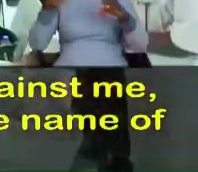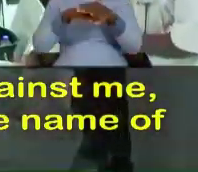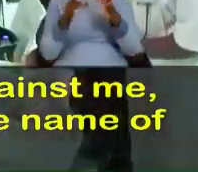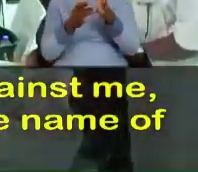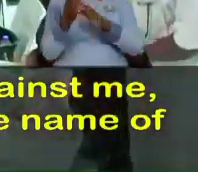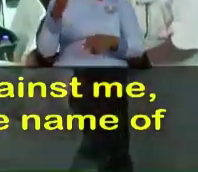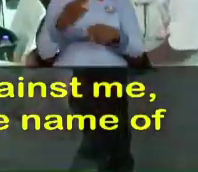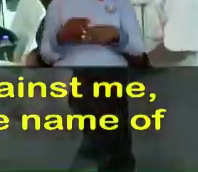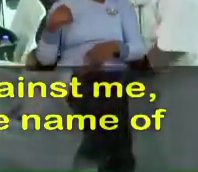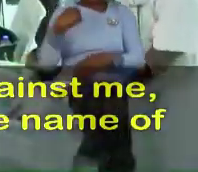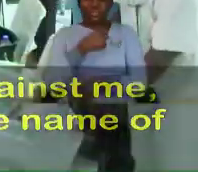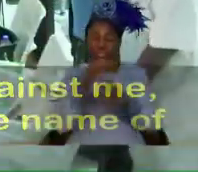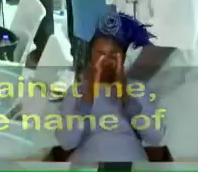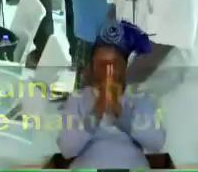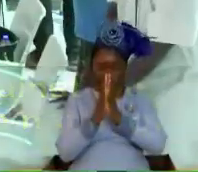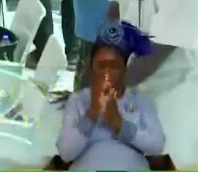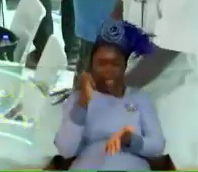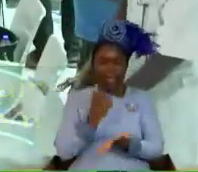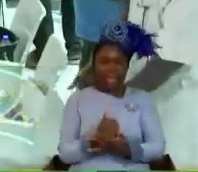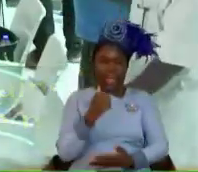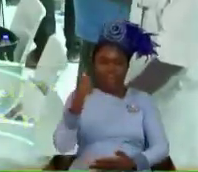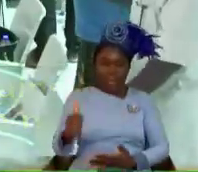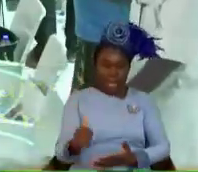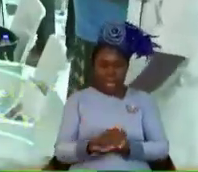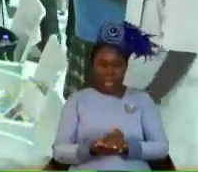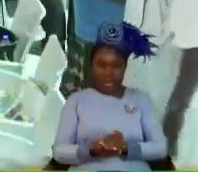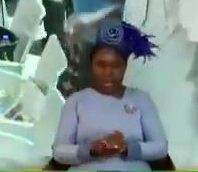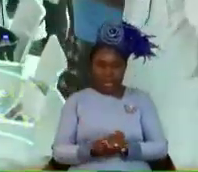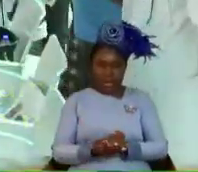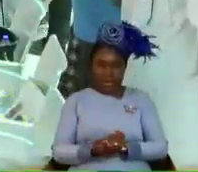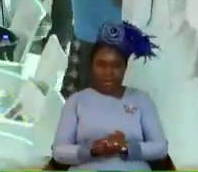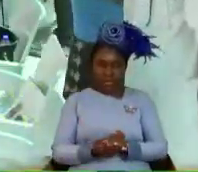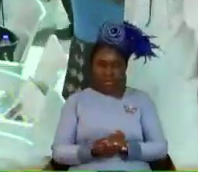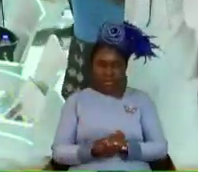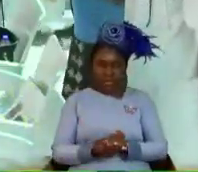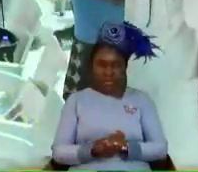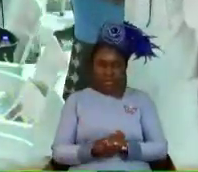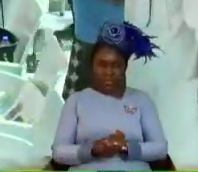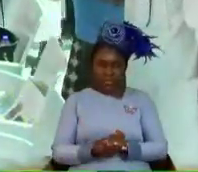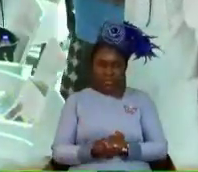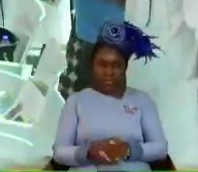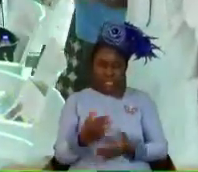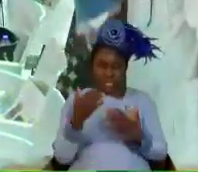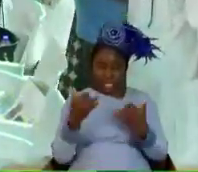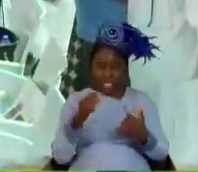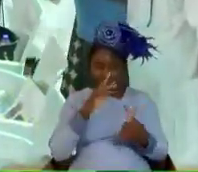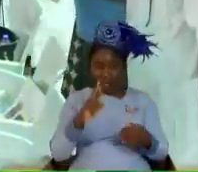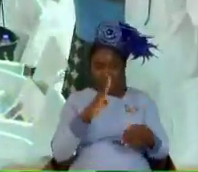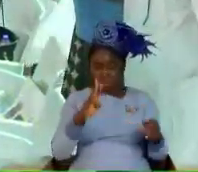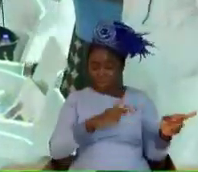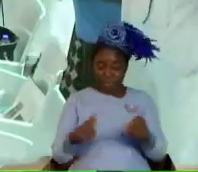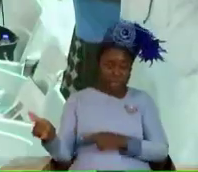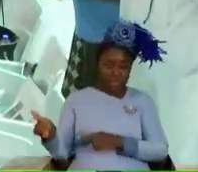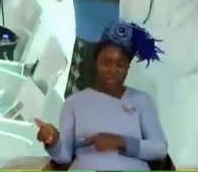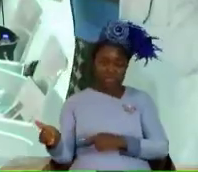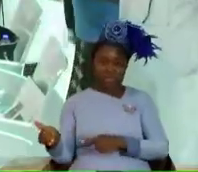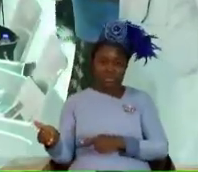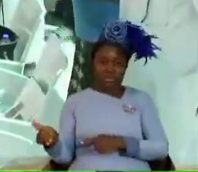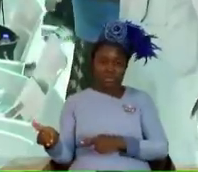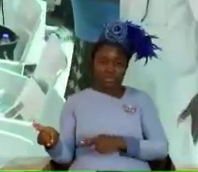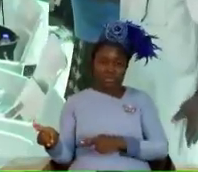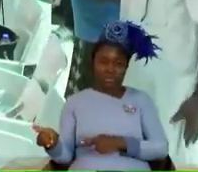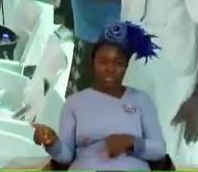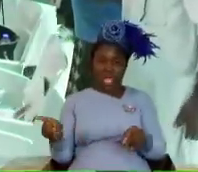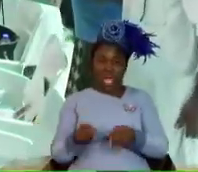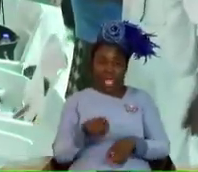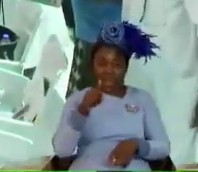In Jesus' name we pray. Ni oruko Jesu la gbadura. Get yourself ready now. Etumura sile bayi. As you pray